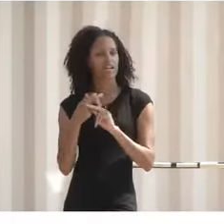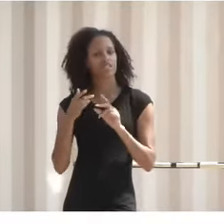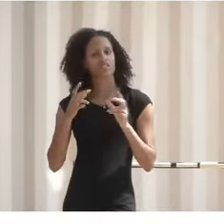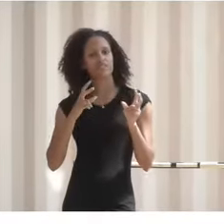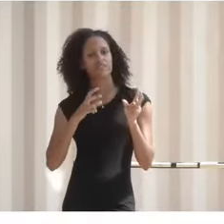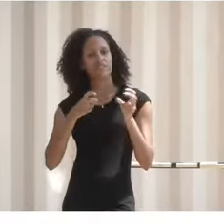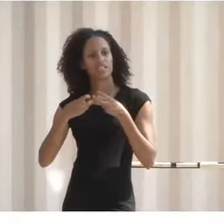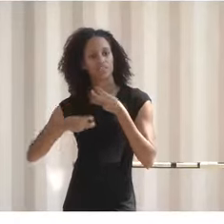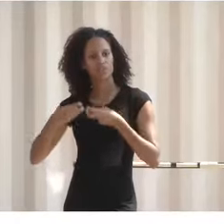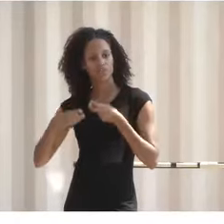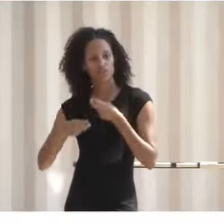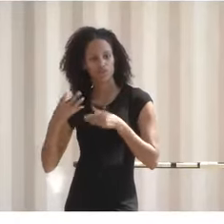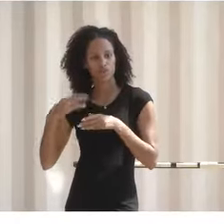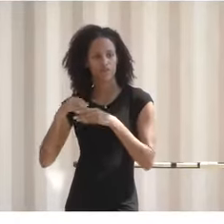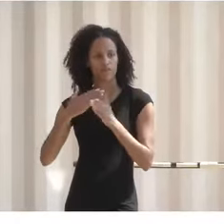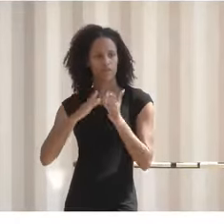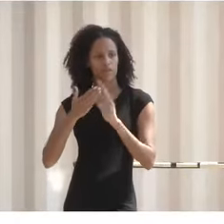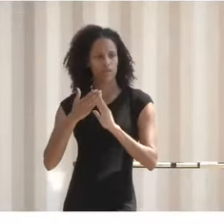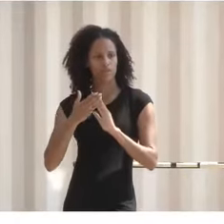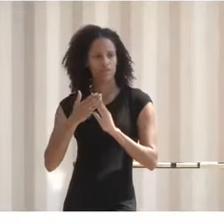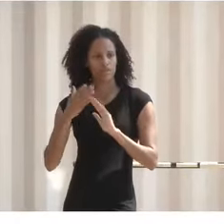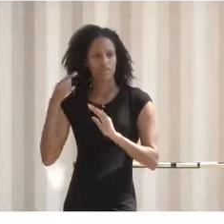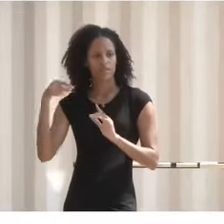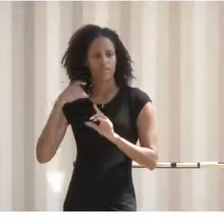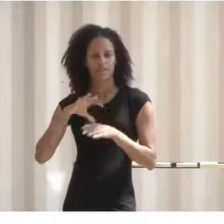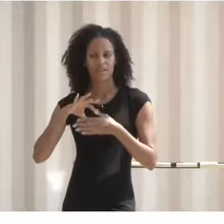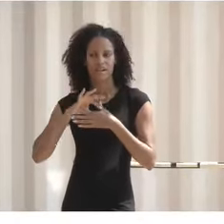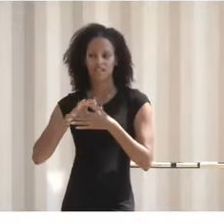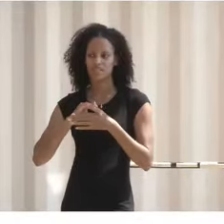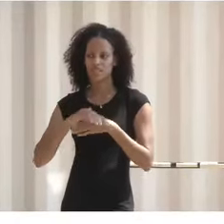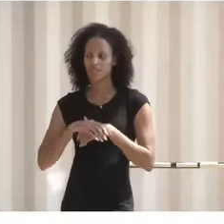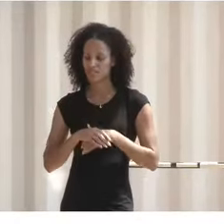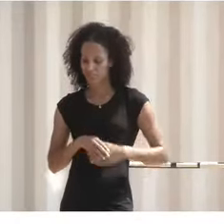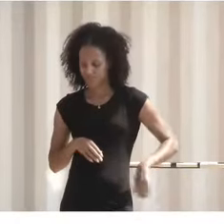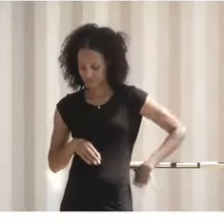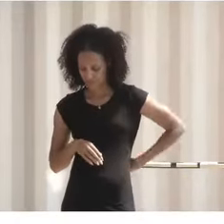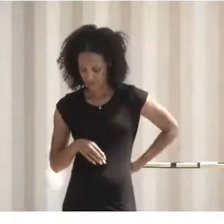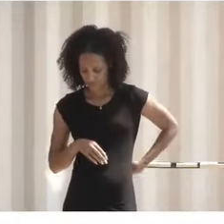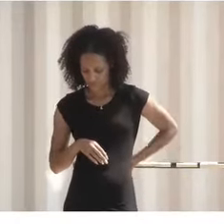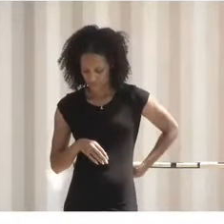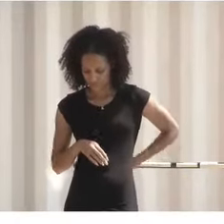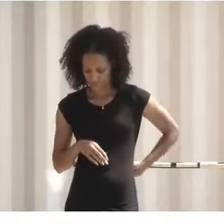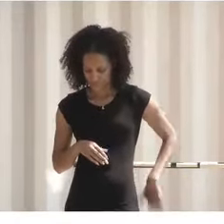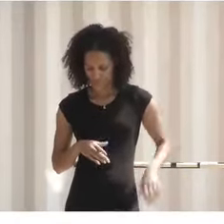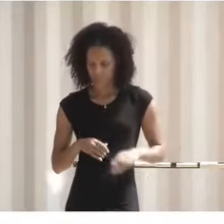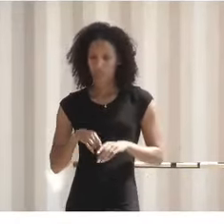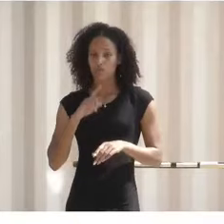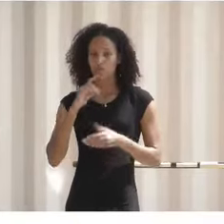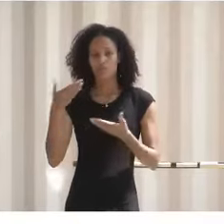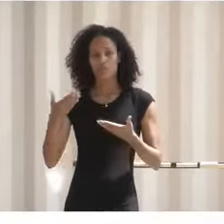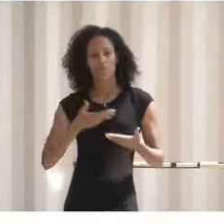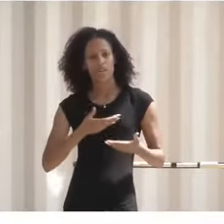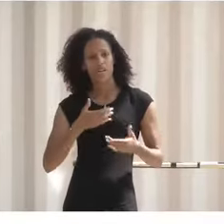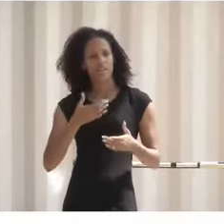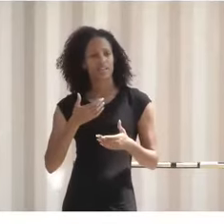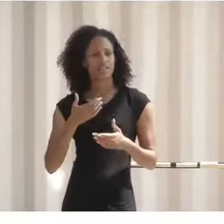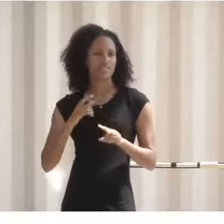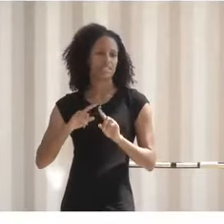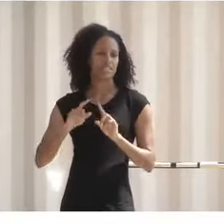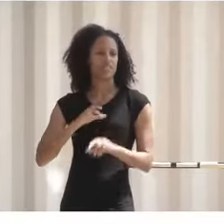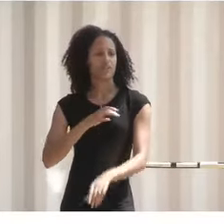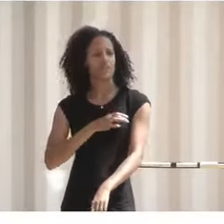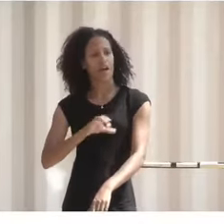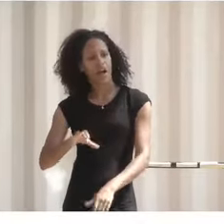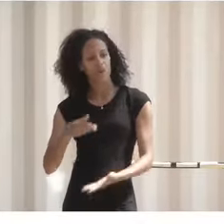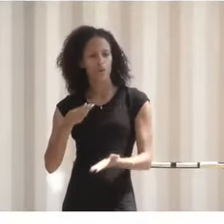faced by communities, in this context, the Pacific Island communities. And bringing in the firepowers of the dollars that